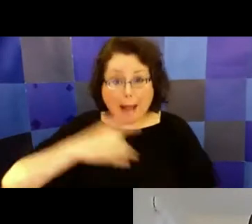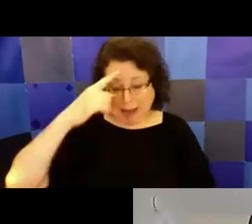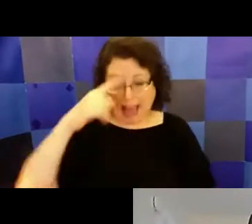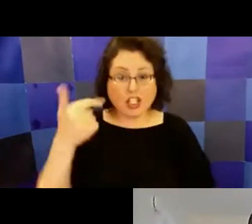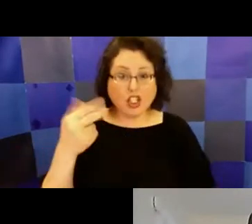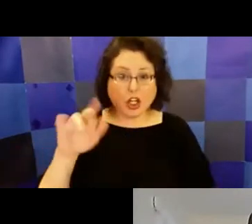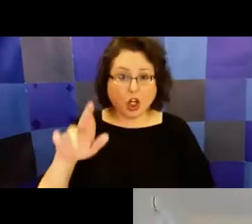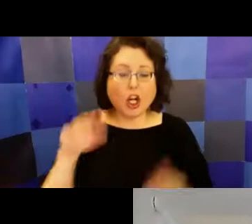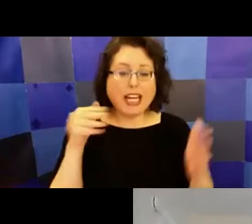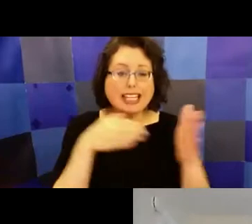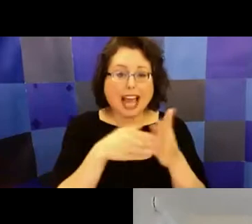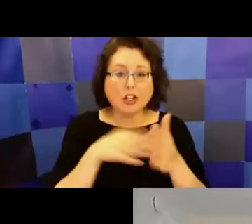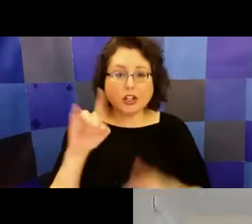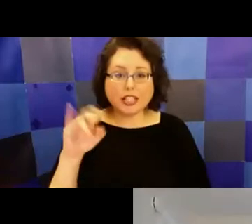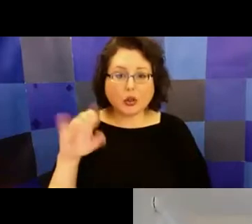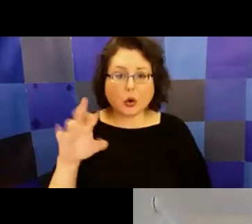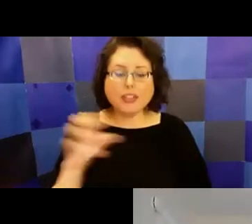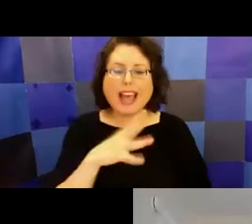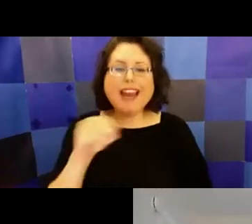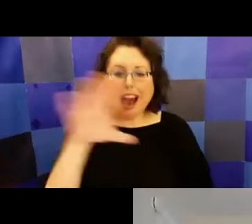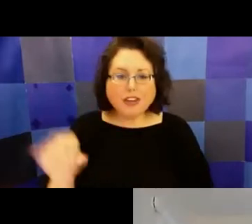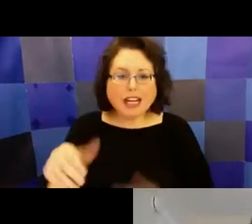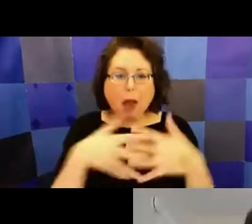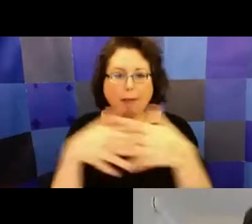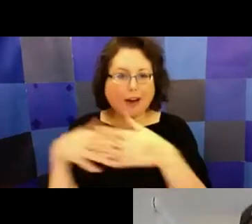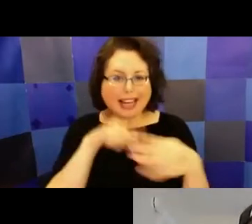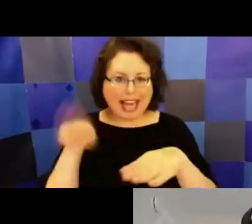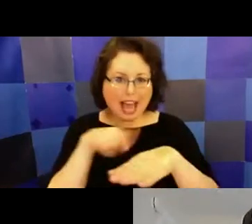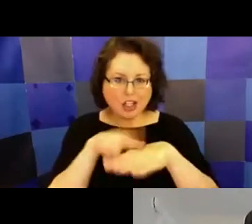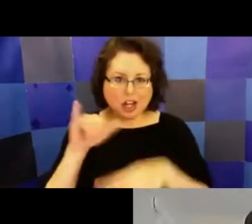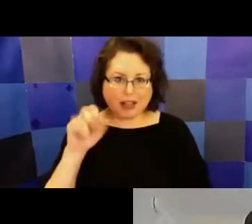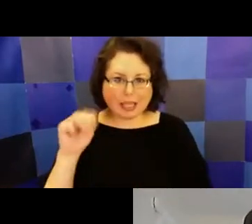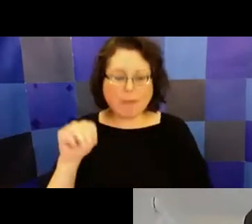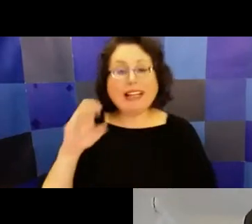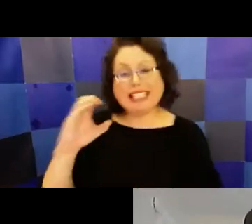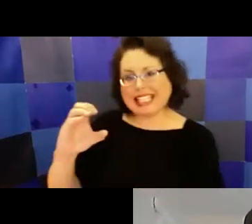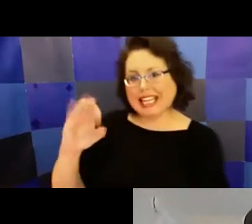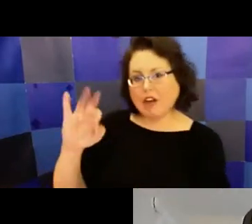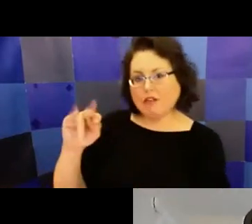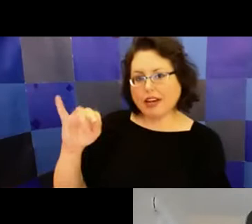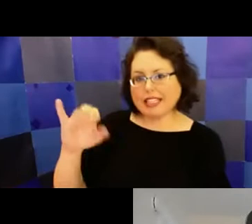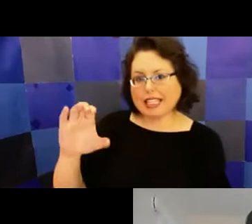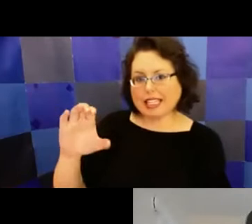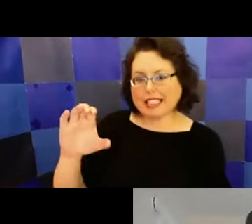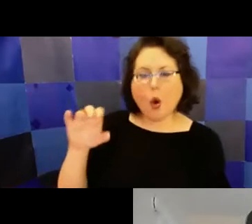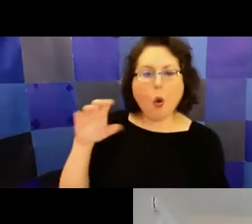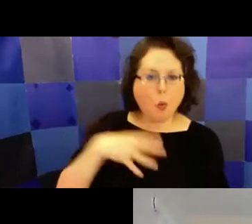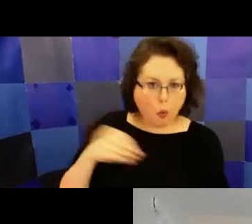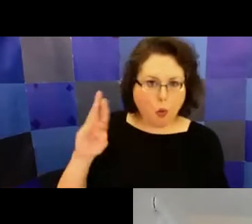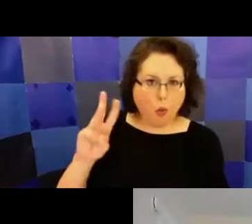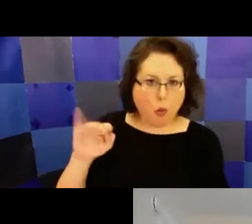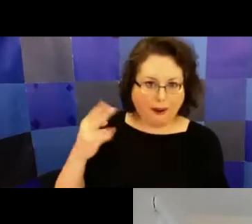Discourse, and African-American Nationalism. That's E. Francis White, Africa on My Mind.